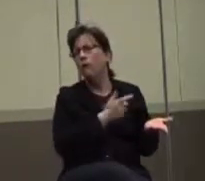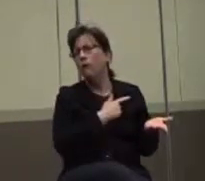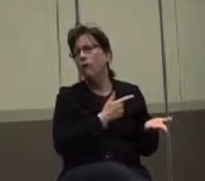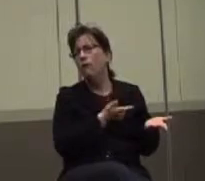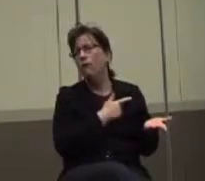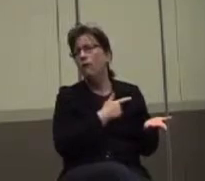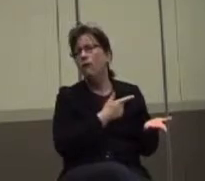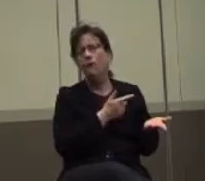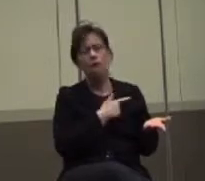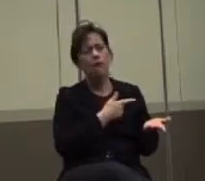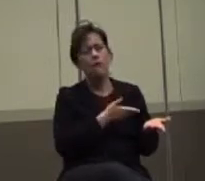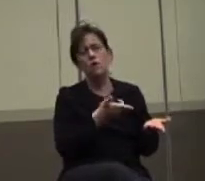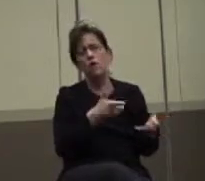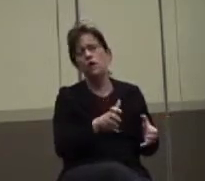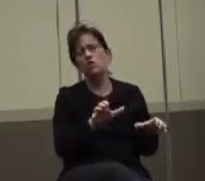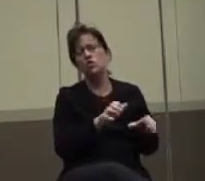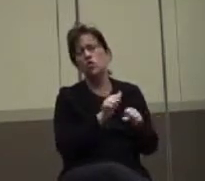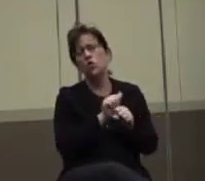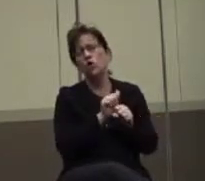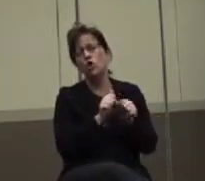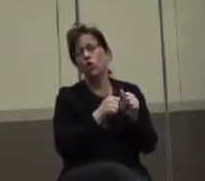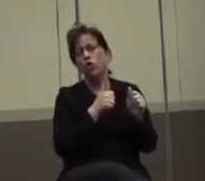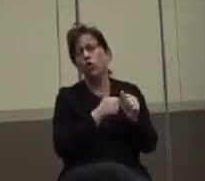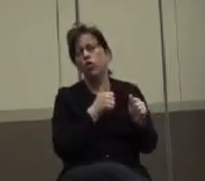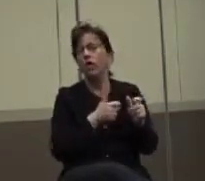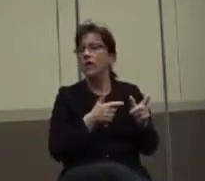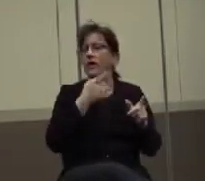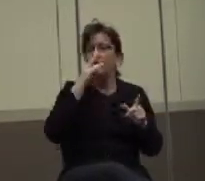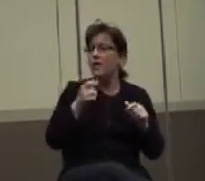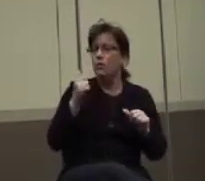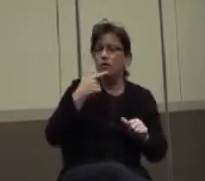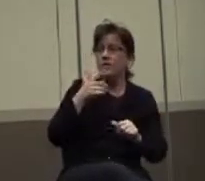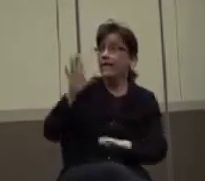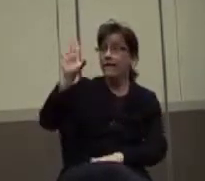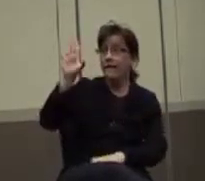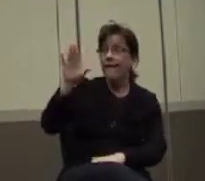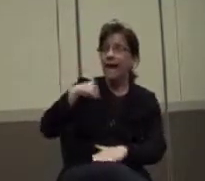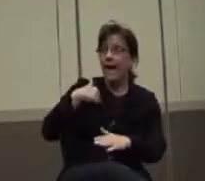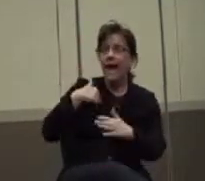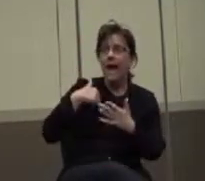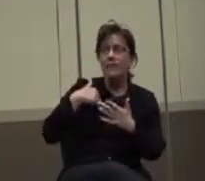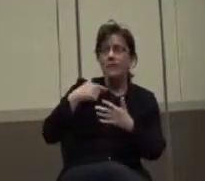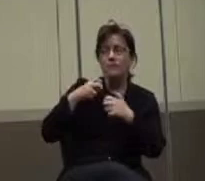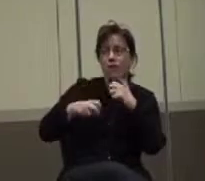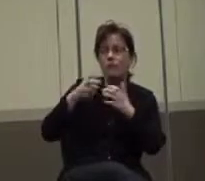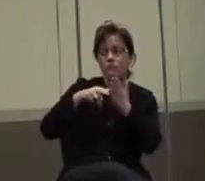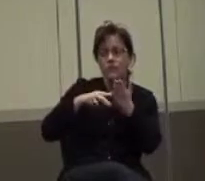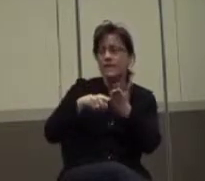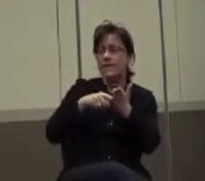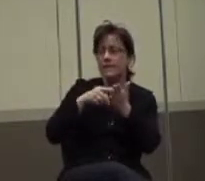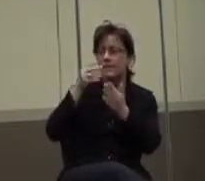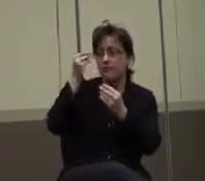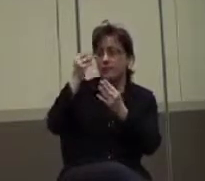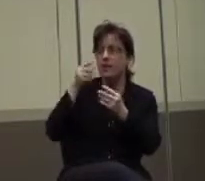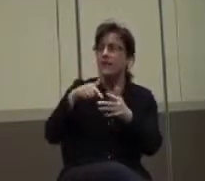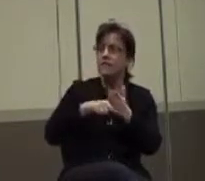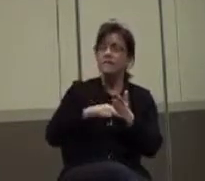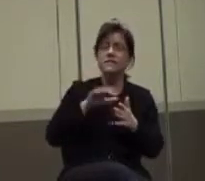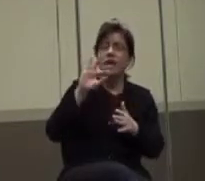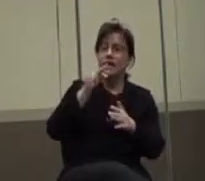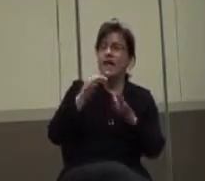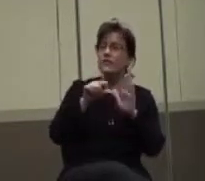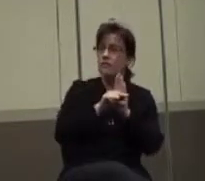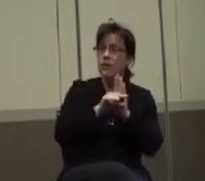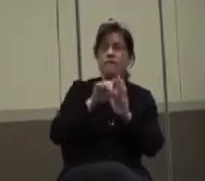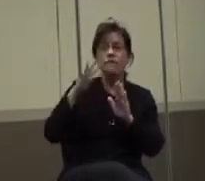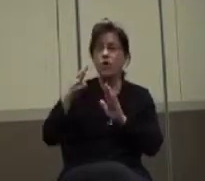work. Now the kid's not going to say, excuse me, I did a readability on our material here. This is written at the 9th grade, 4th month. I read it the 6th